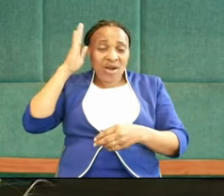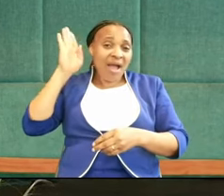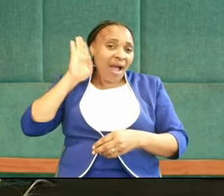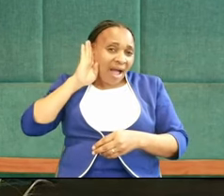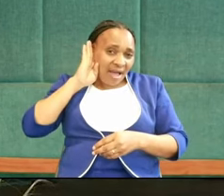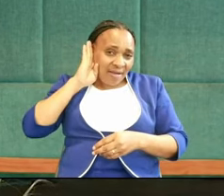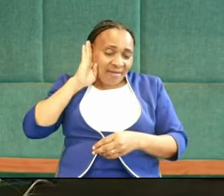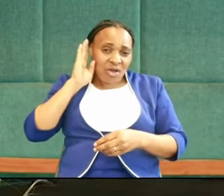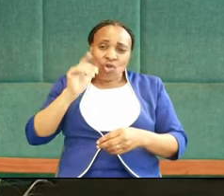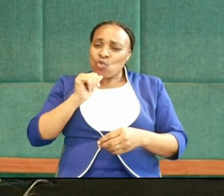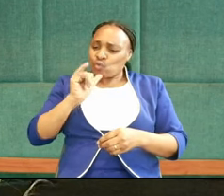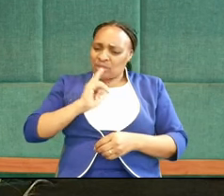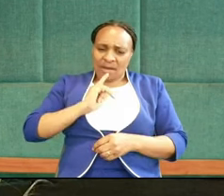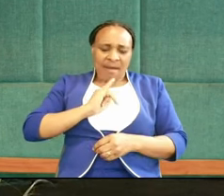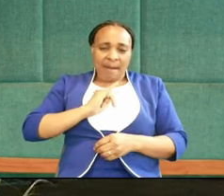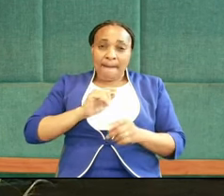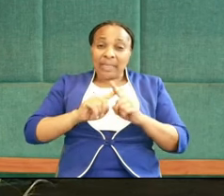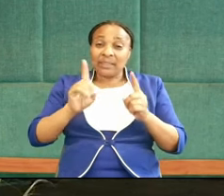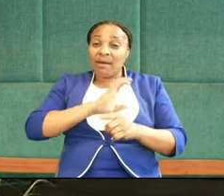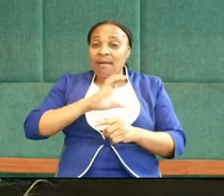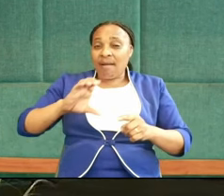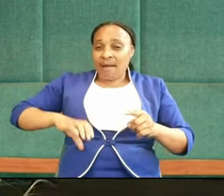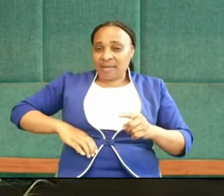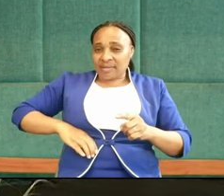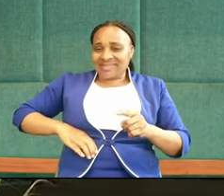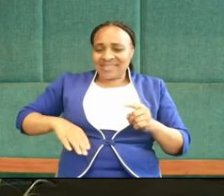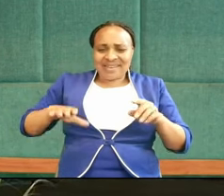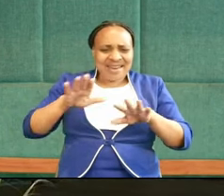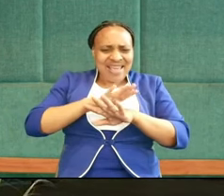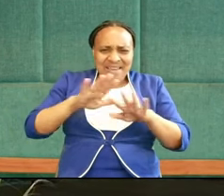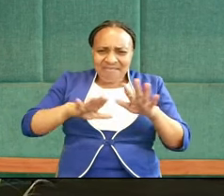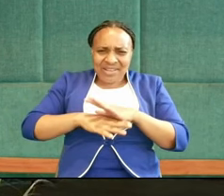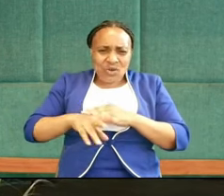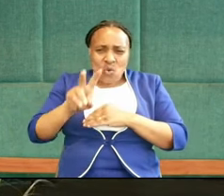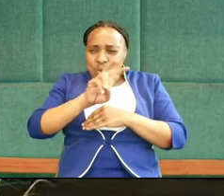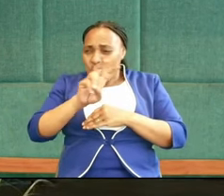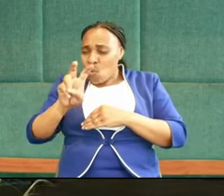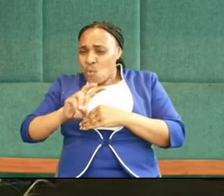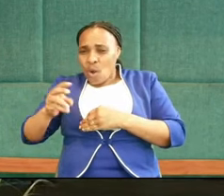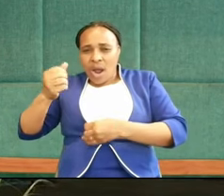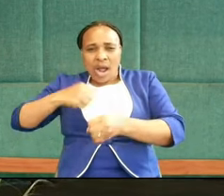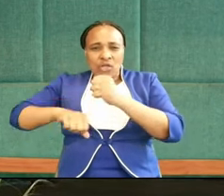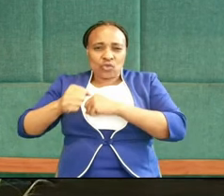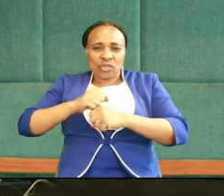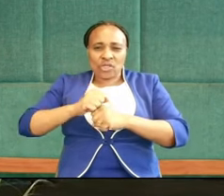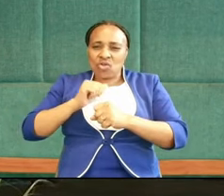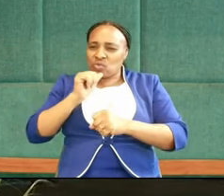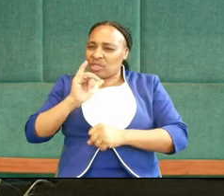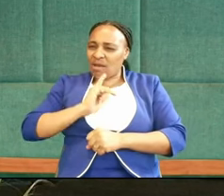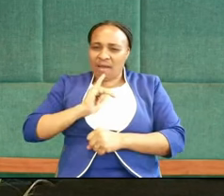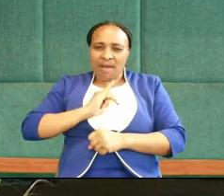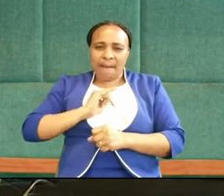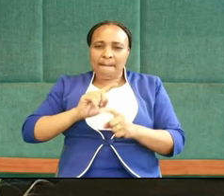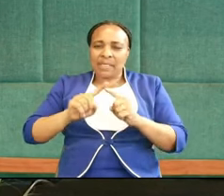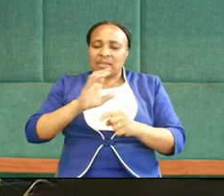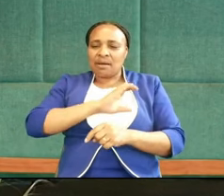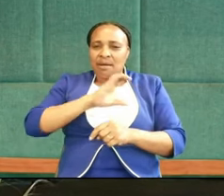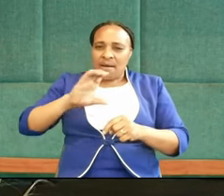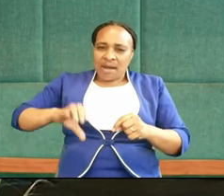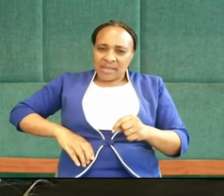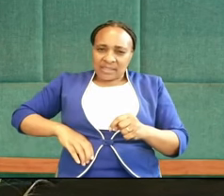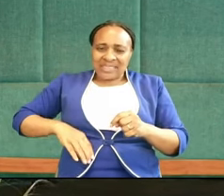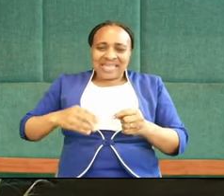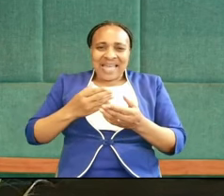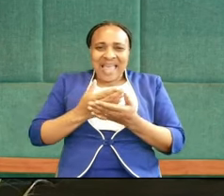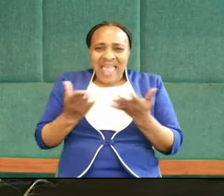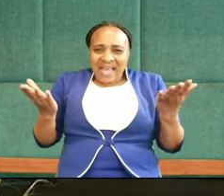heard. Not I but Christ in every look and action. Not I but Christ in every